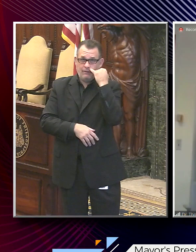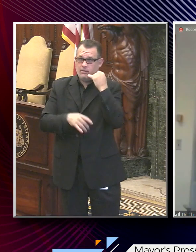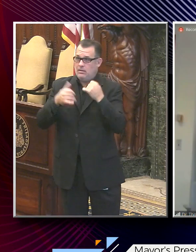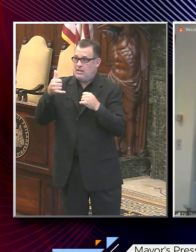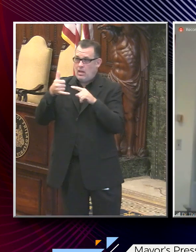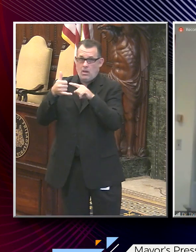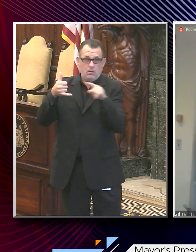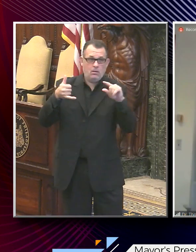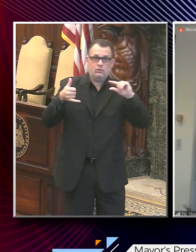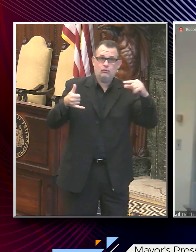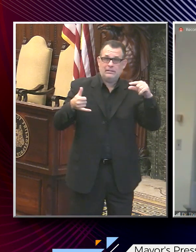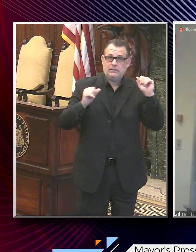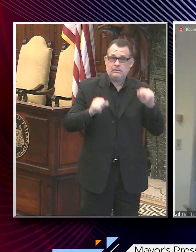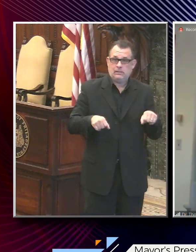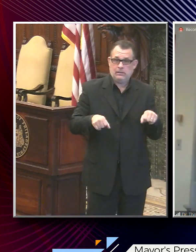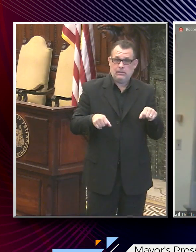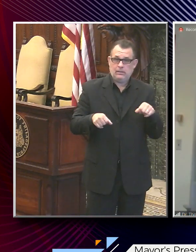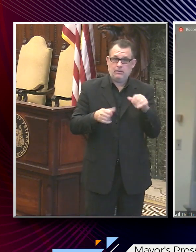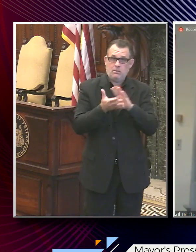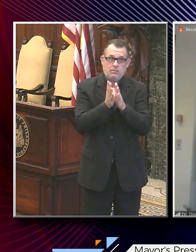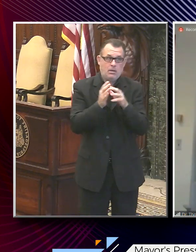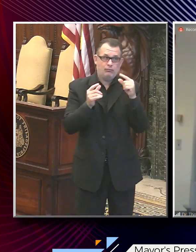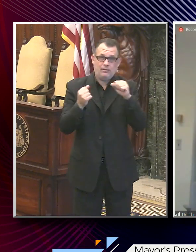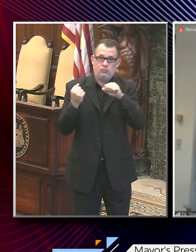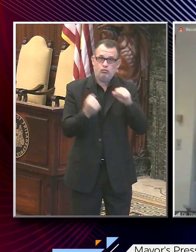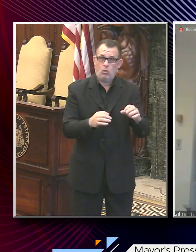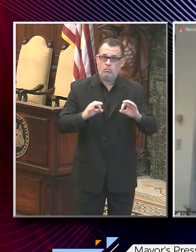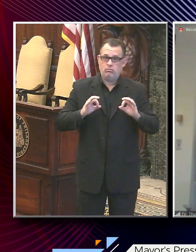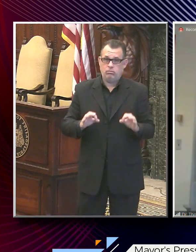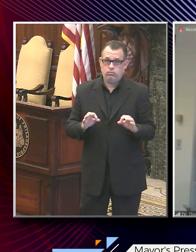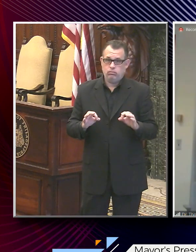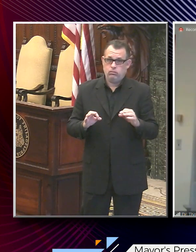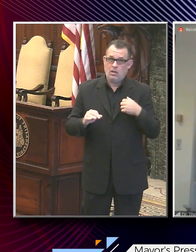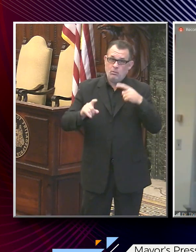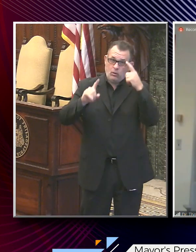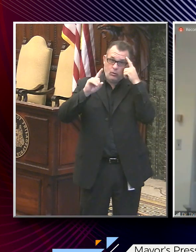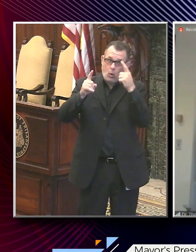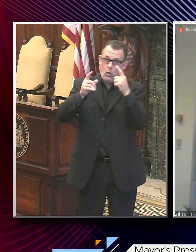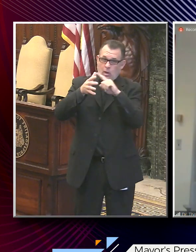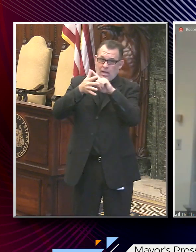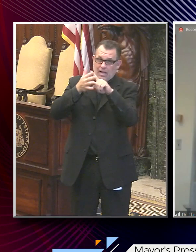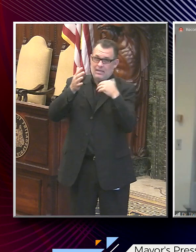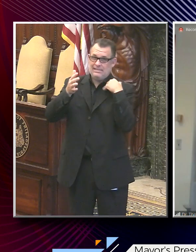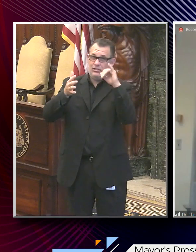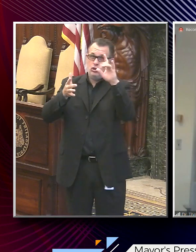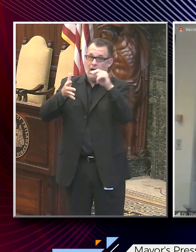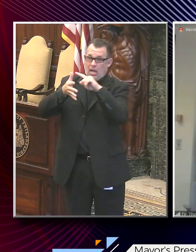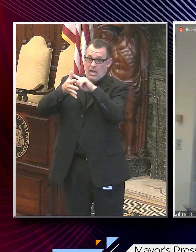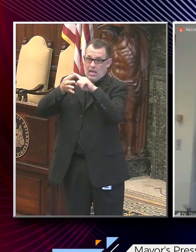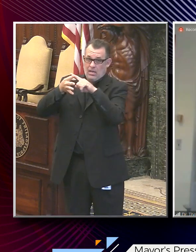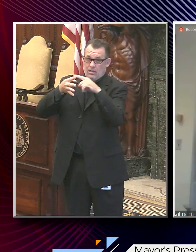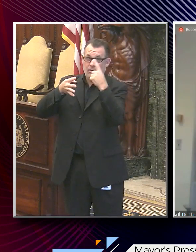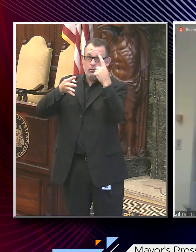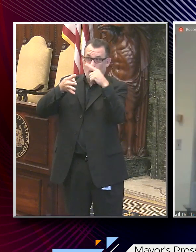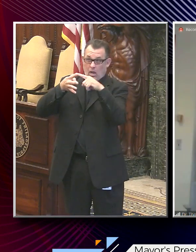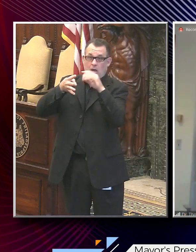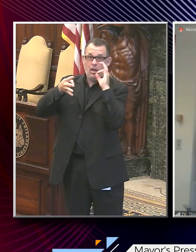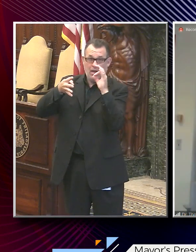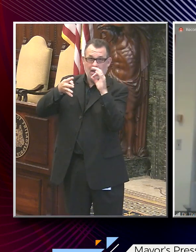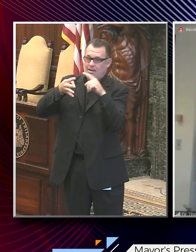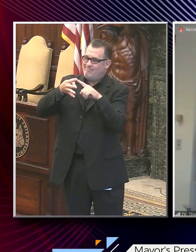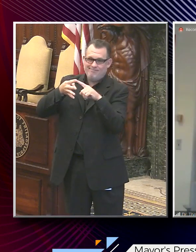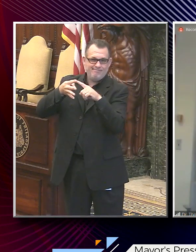colors initially. We had hoped to meet all of those targets by early July. And turns out we met many of those, but we didn't meet all